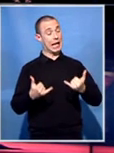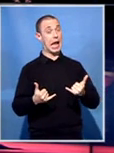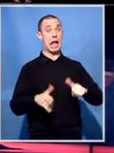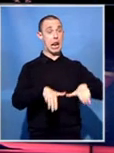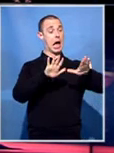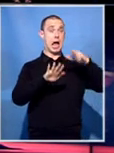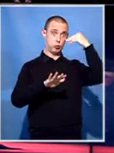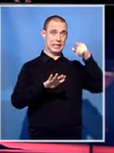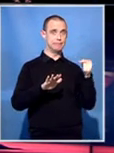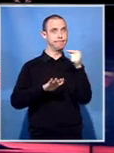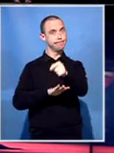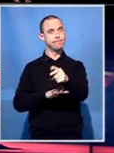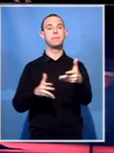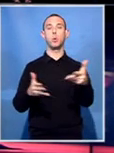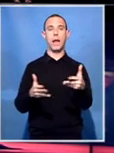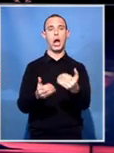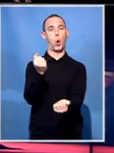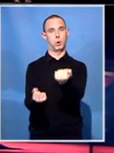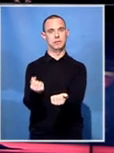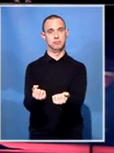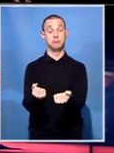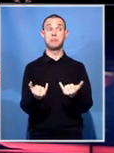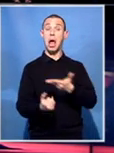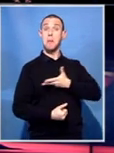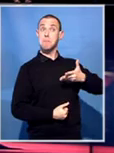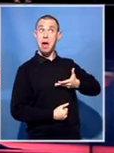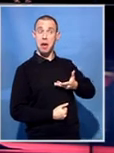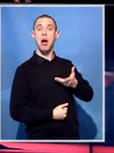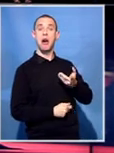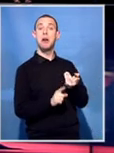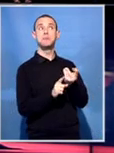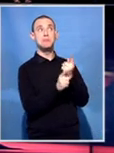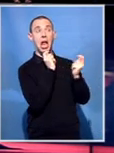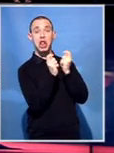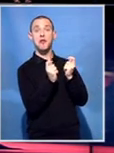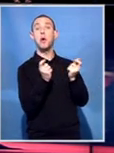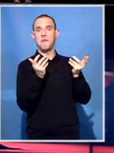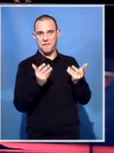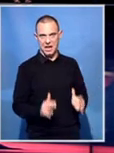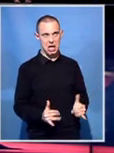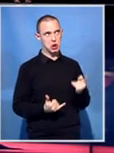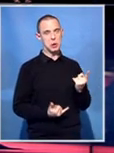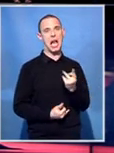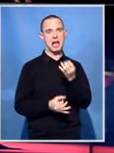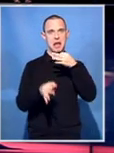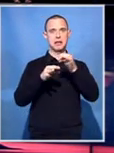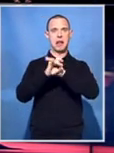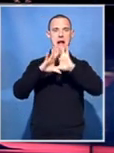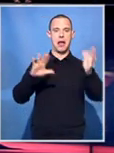an exclusive interview with the SABC in Mozambique, Macia's mother spoke frankly about life without the family's